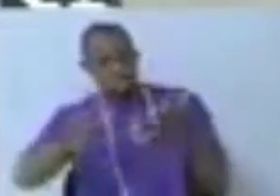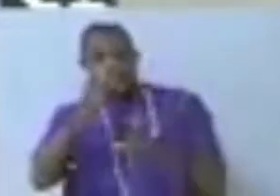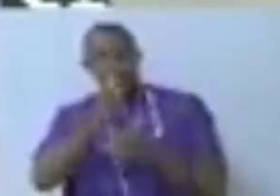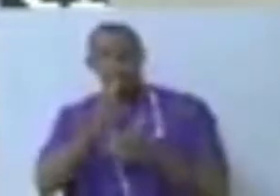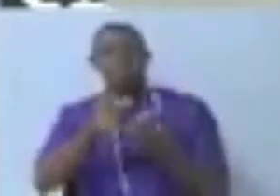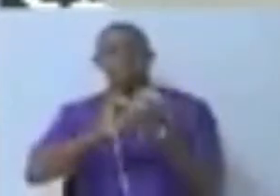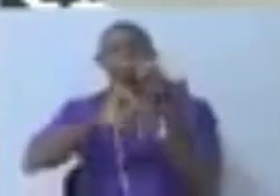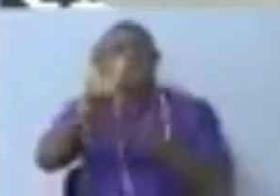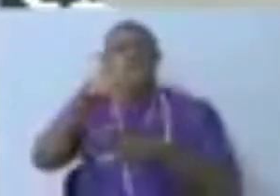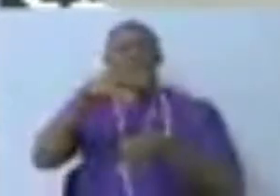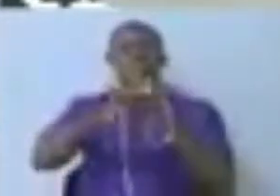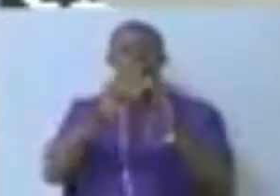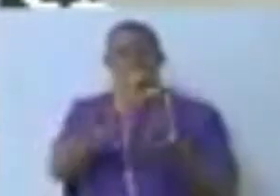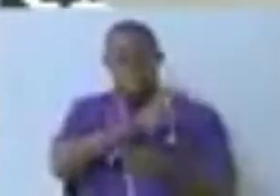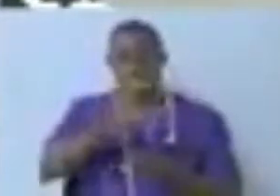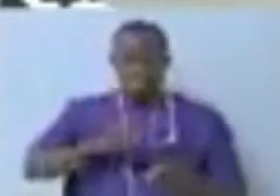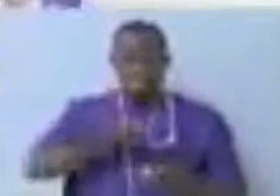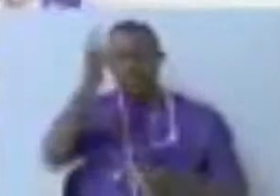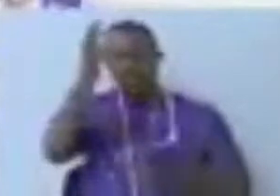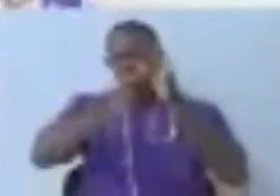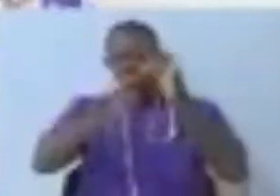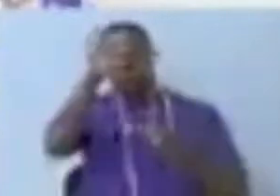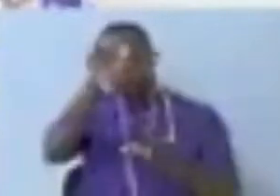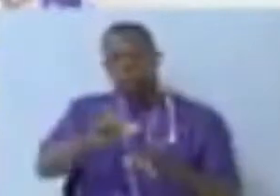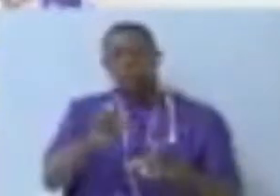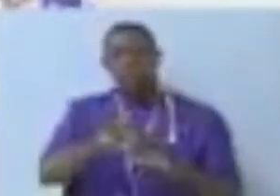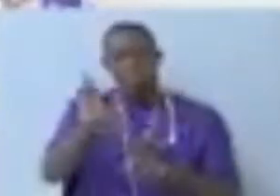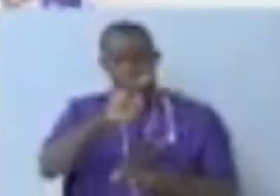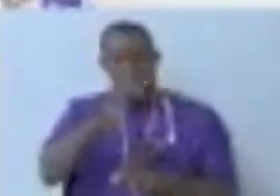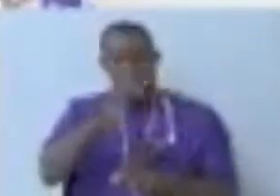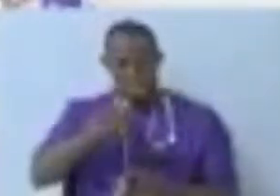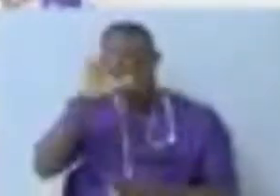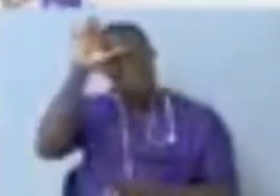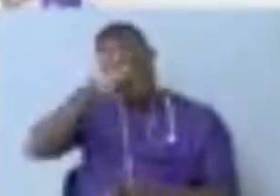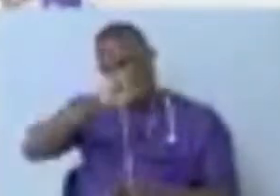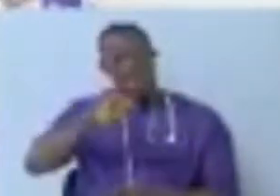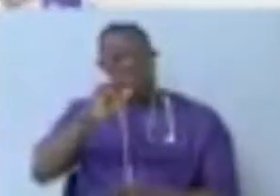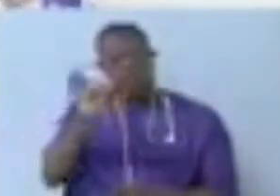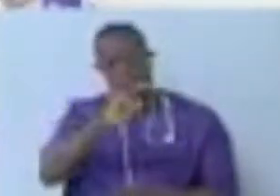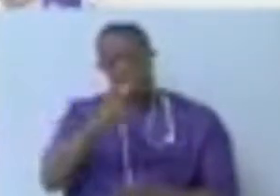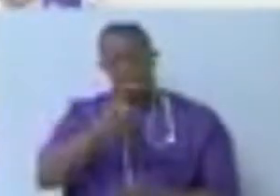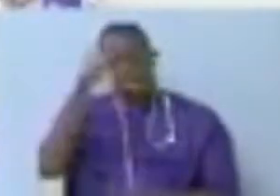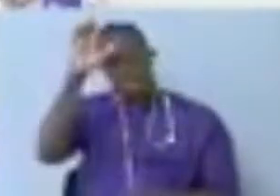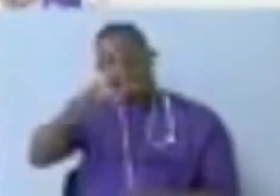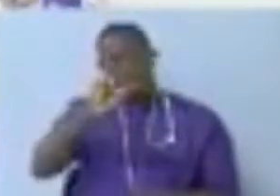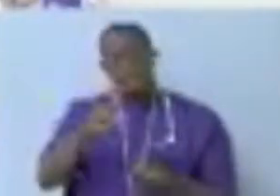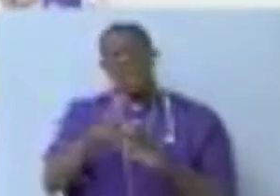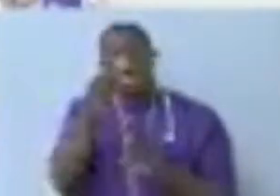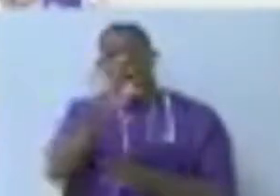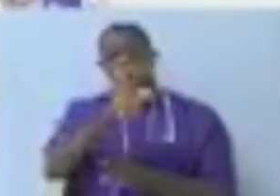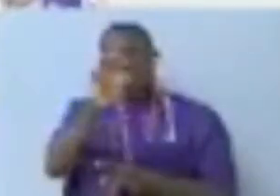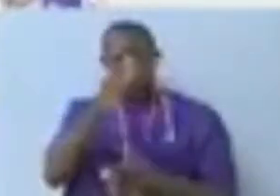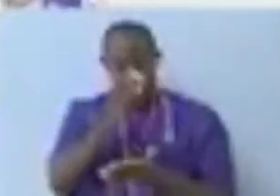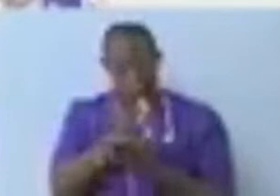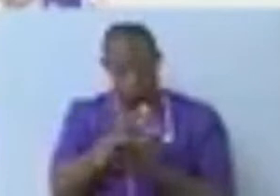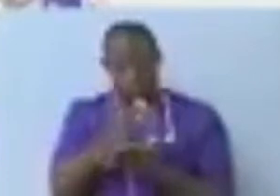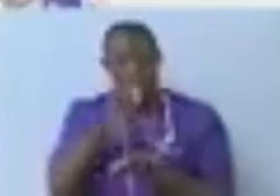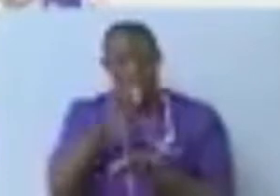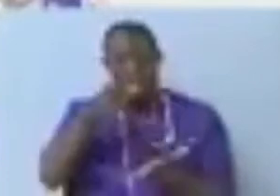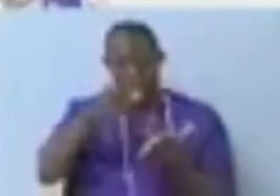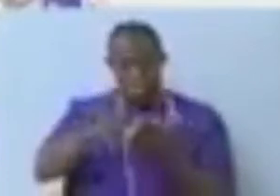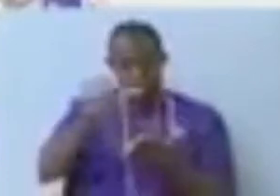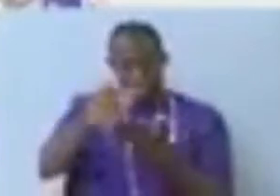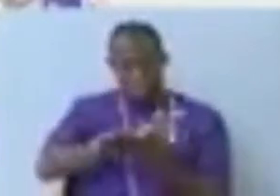order to the Chief Justice? That is my perception. The warrants should have been prepared by my office. You